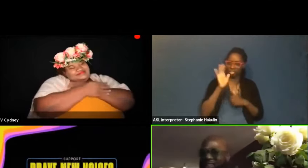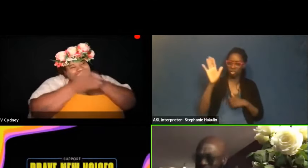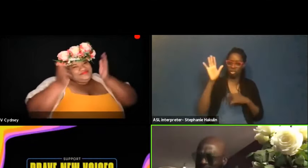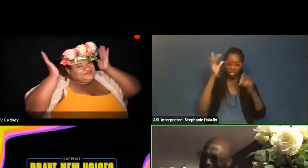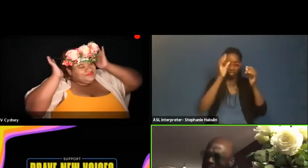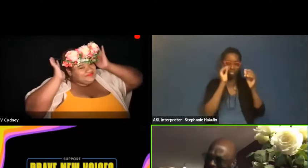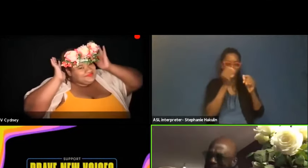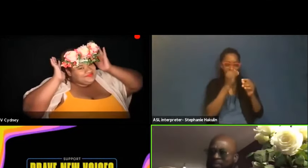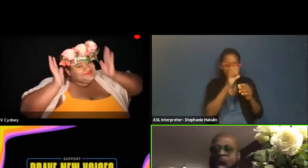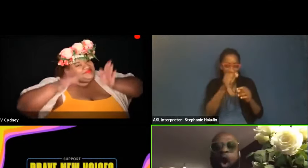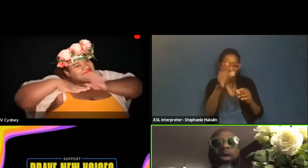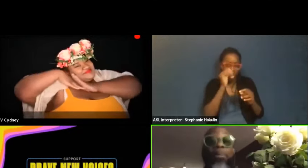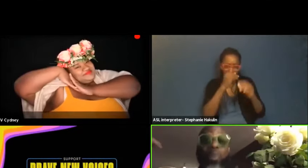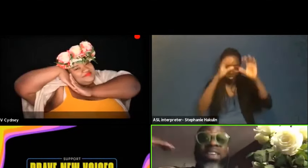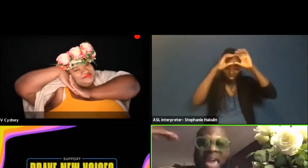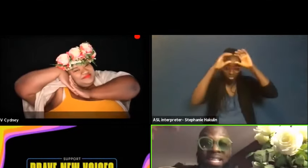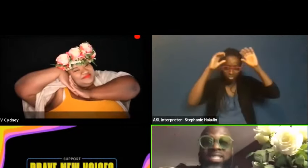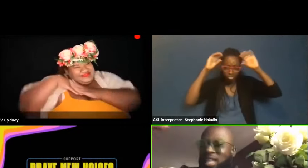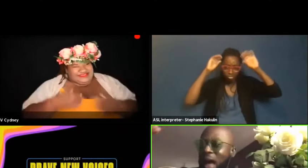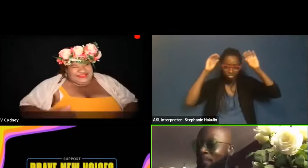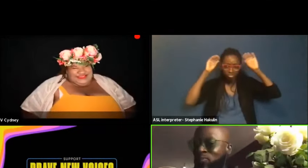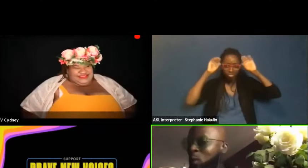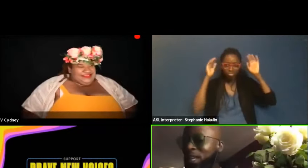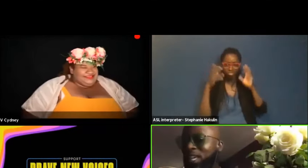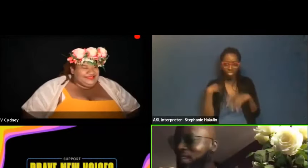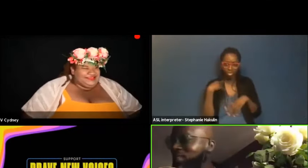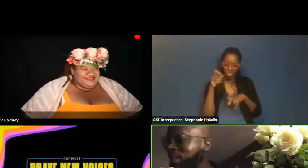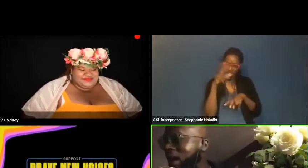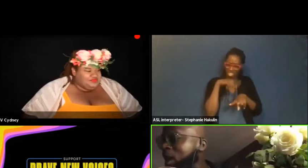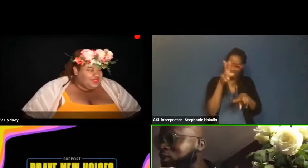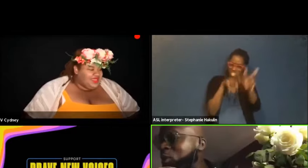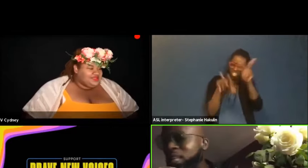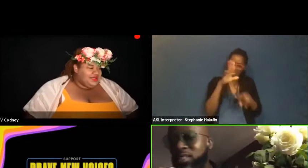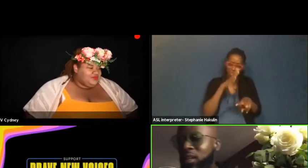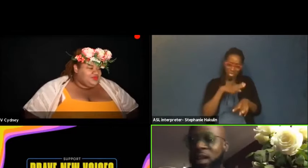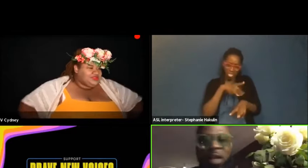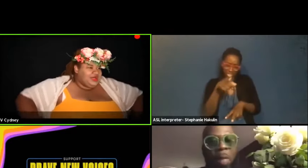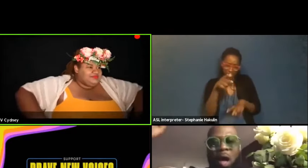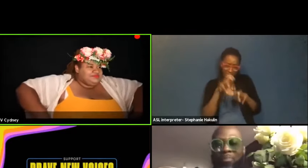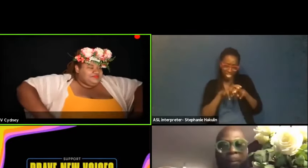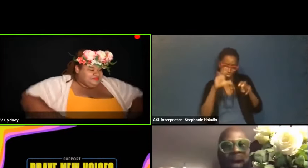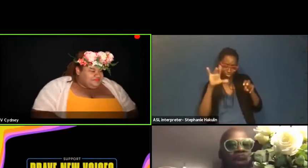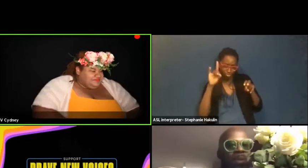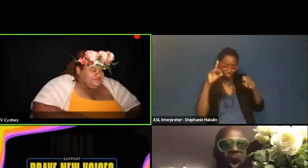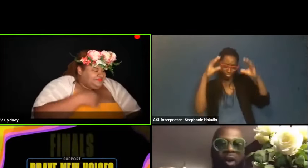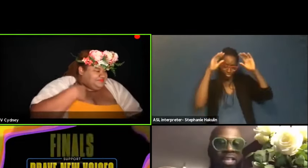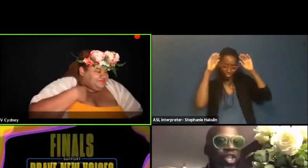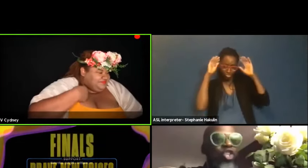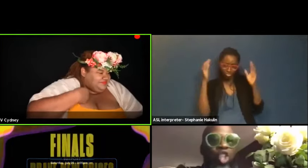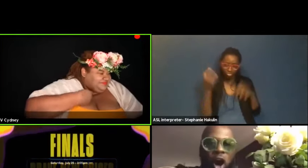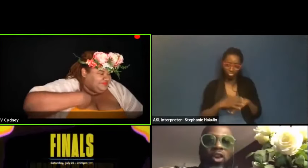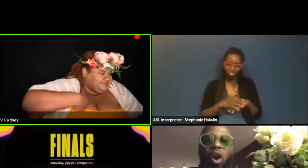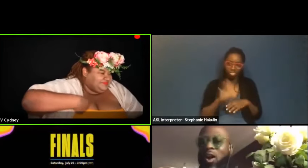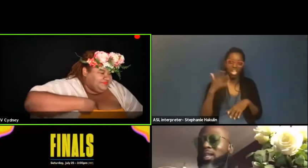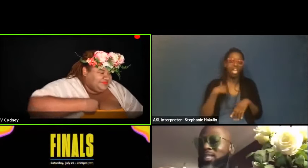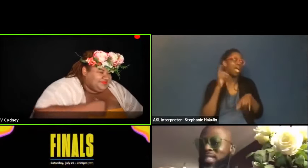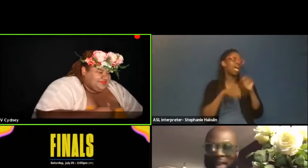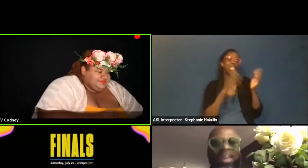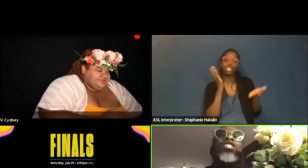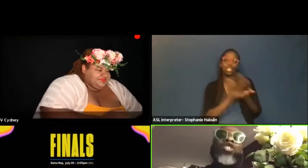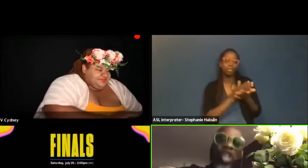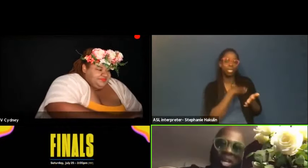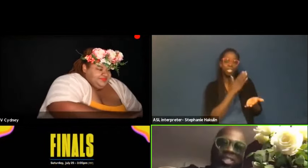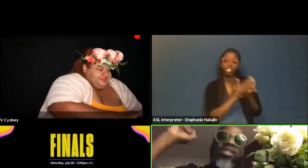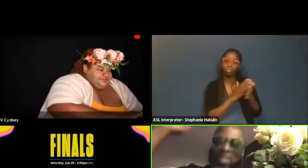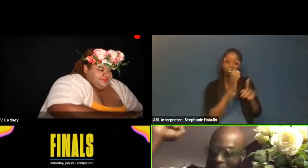feel like, damn. Okay, but we can't stop. We can't stop. So can't listen, stop. Miami Gardens, y'all are on